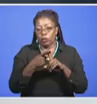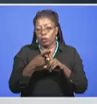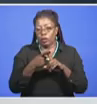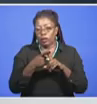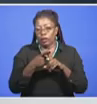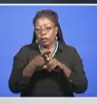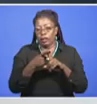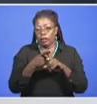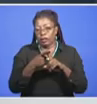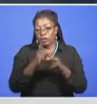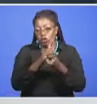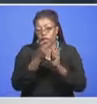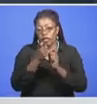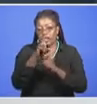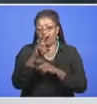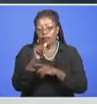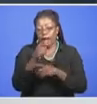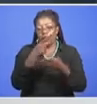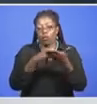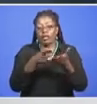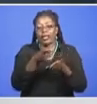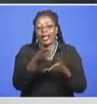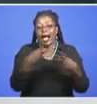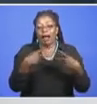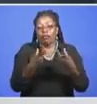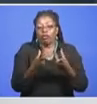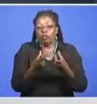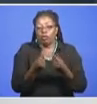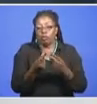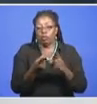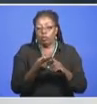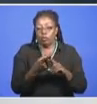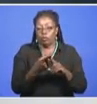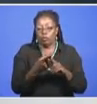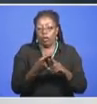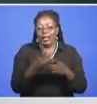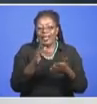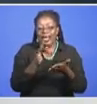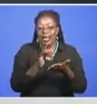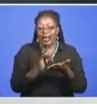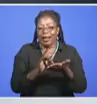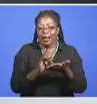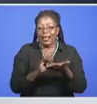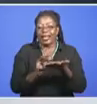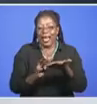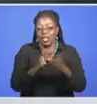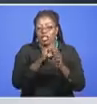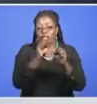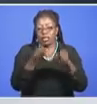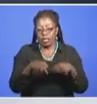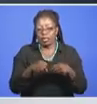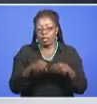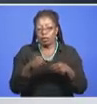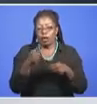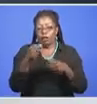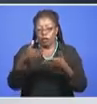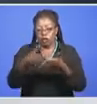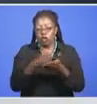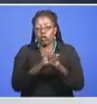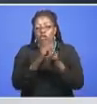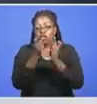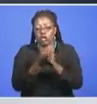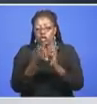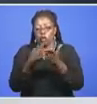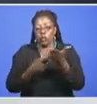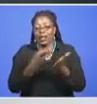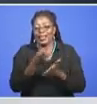the adjustments that they would have to make to their cashing systems, I guess, in order to deal with the changes. What are they saying?